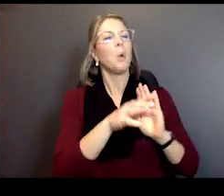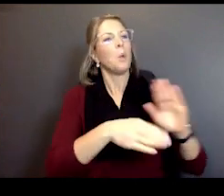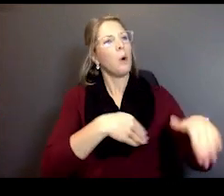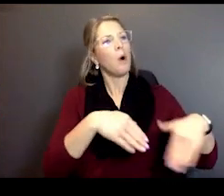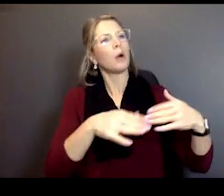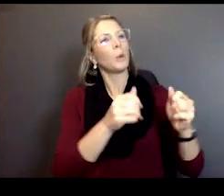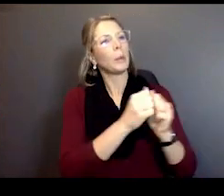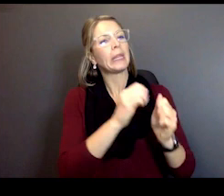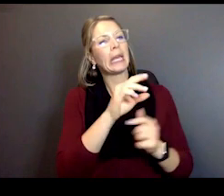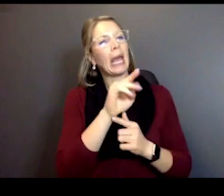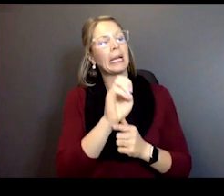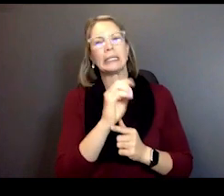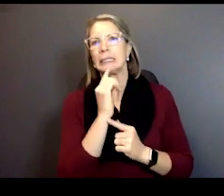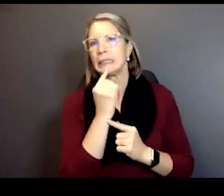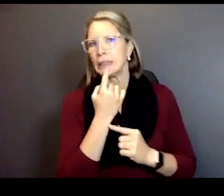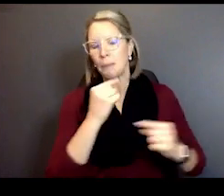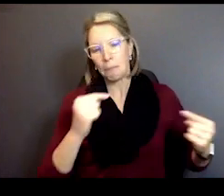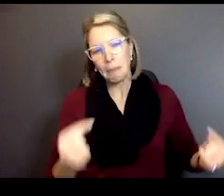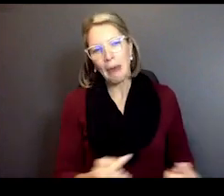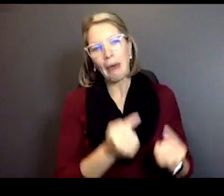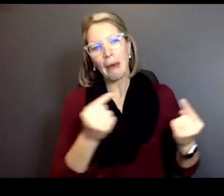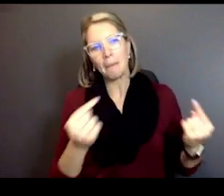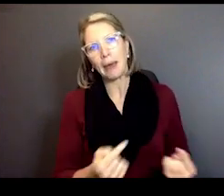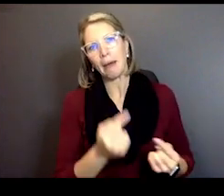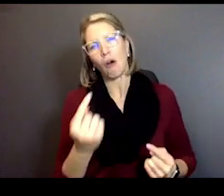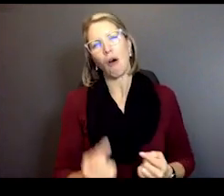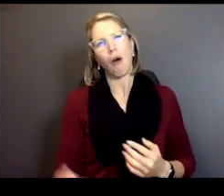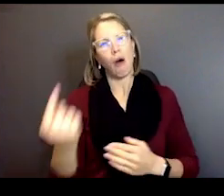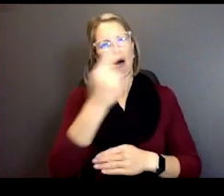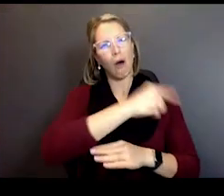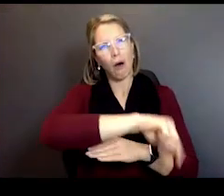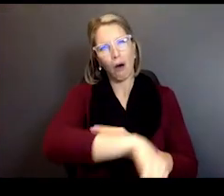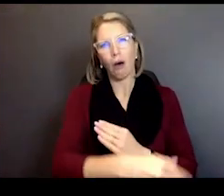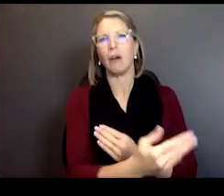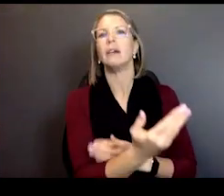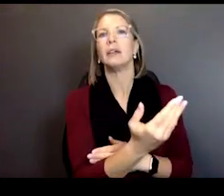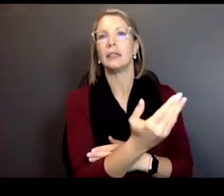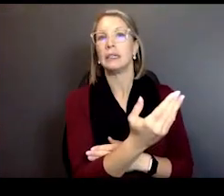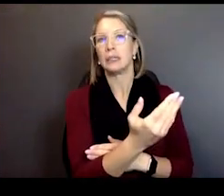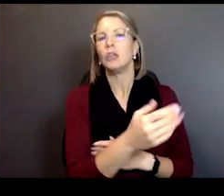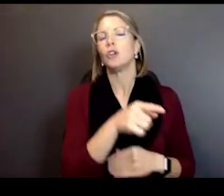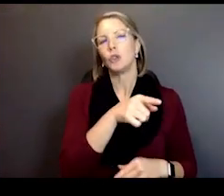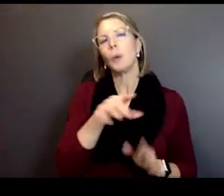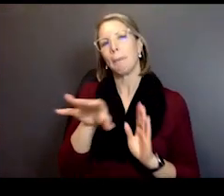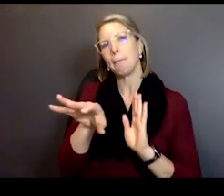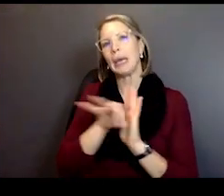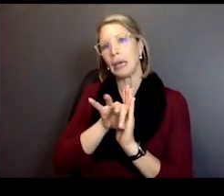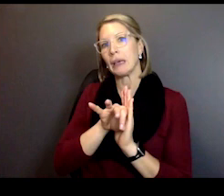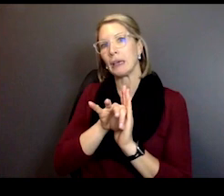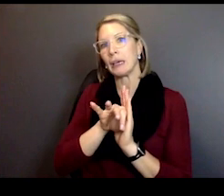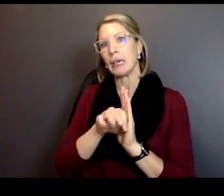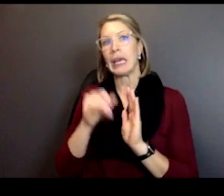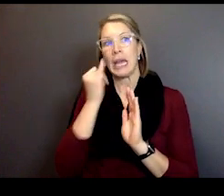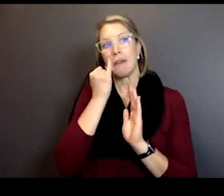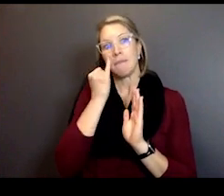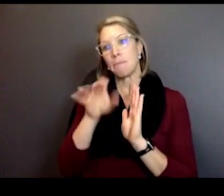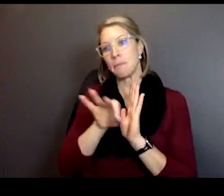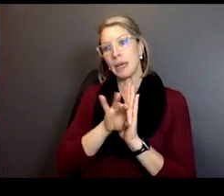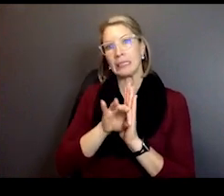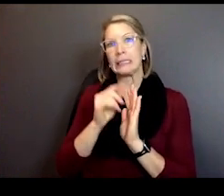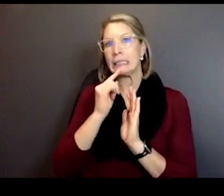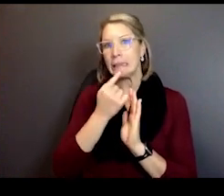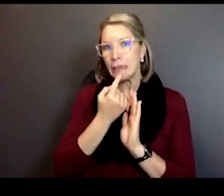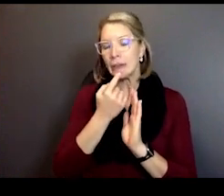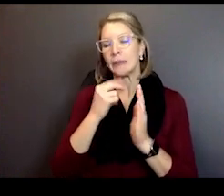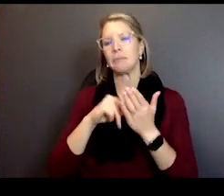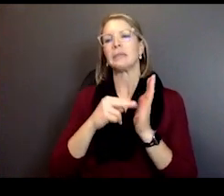walks with his cane. The more specific the information you provide, the better we can assess the patient's eligibility for